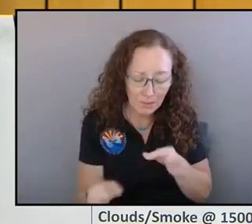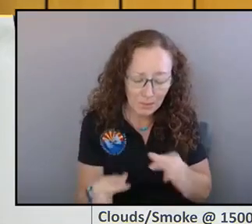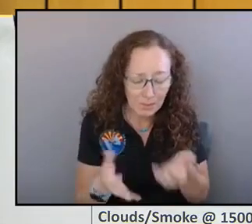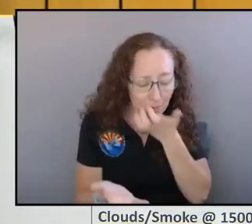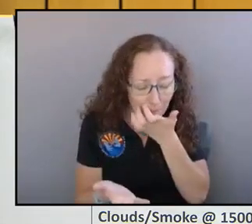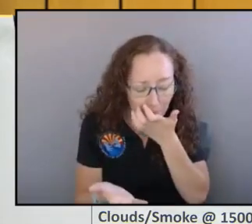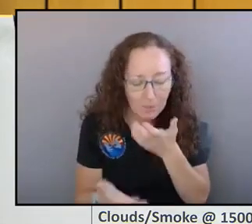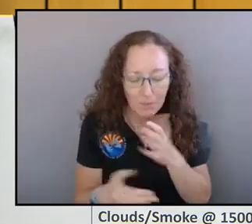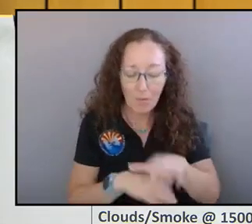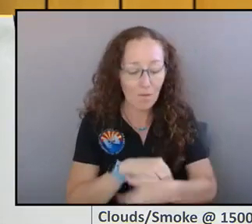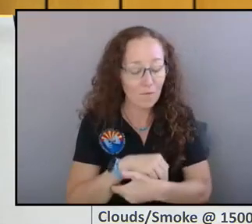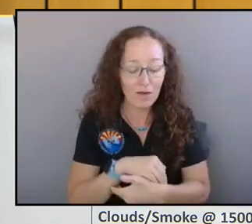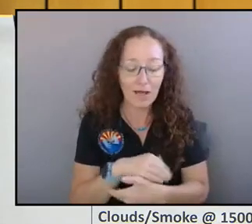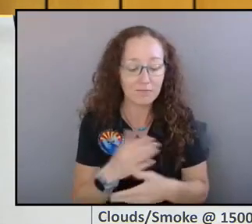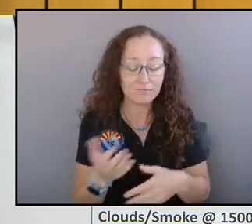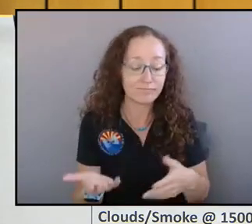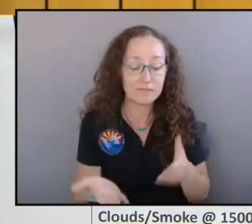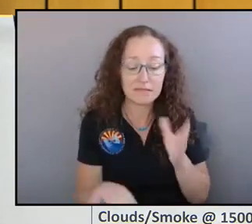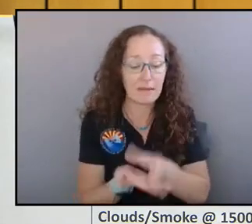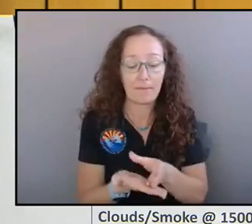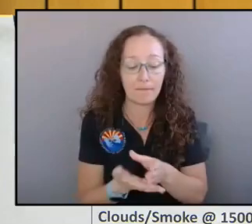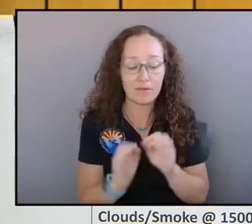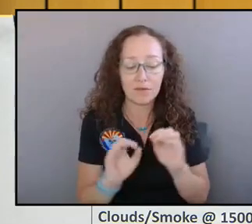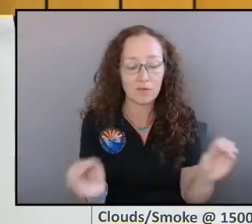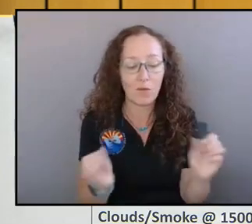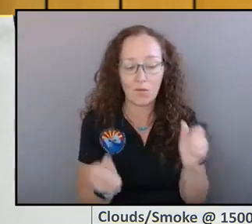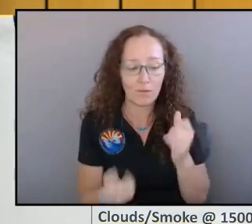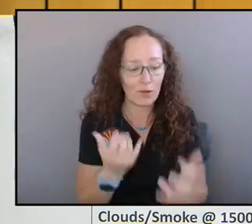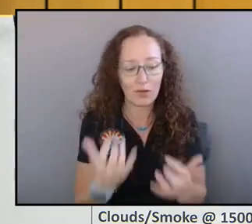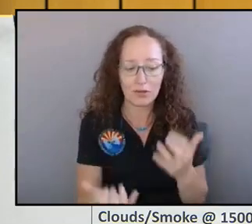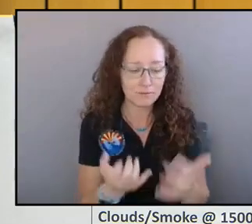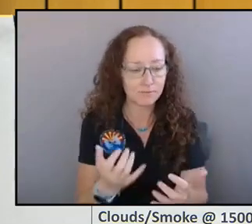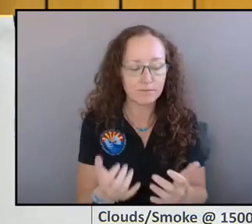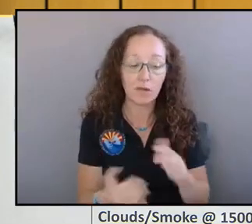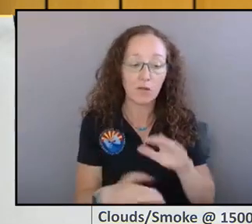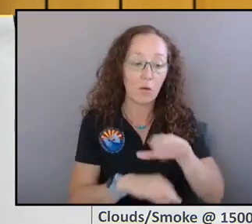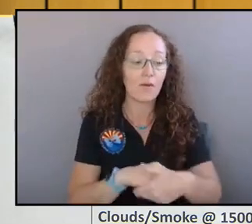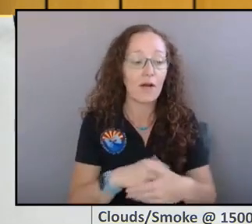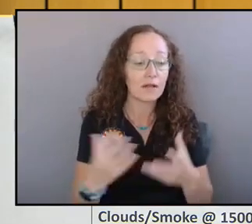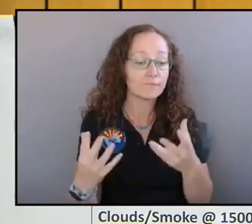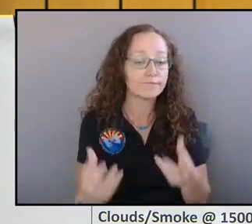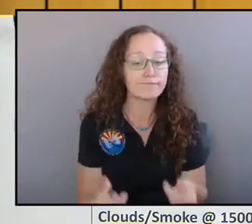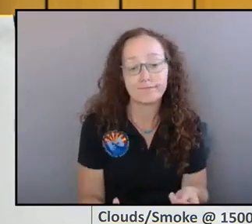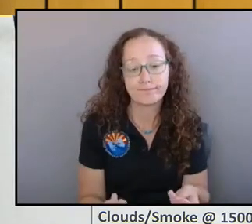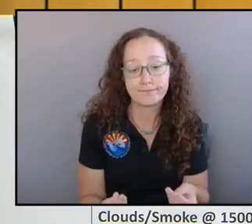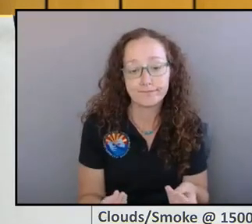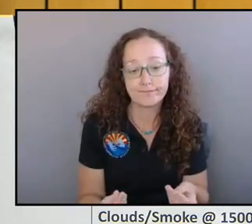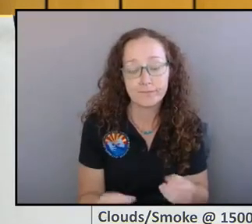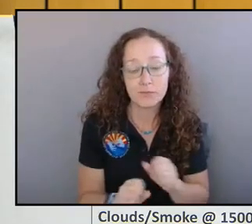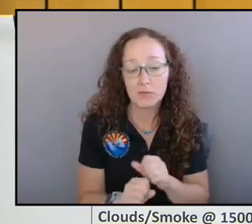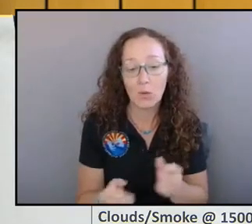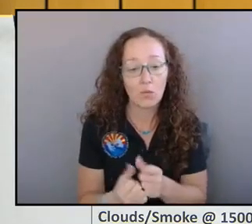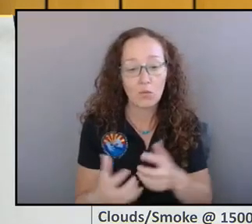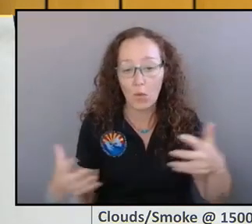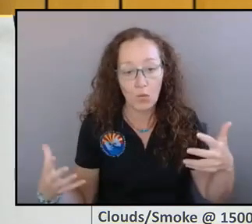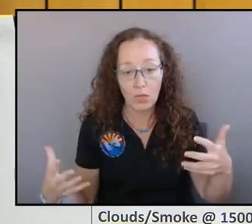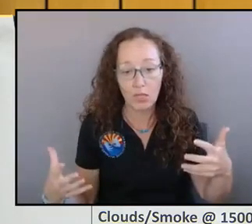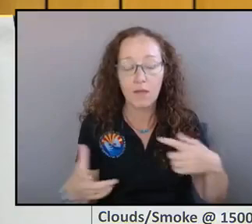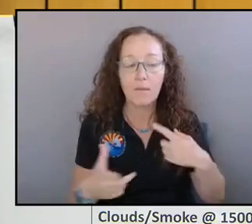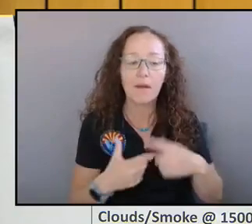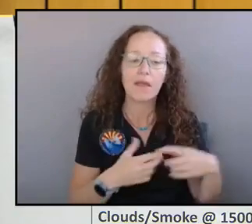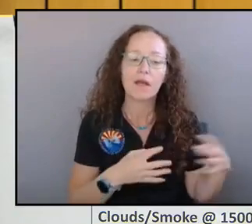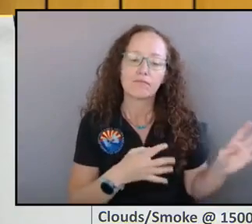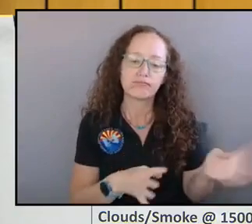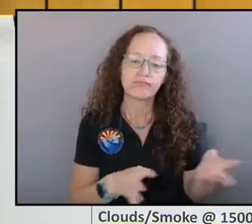at night, everything just starts shutting down again and not getting any growth. And then the winds are coming back down. You know, there's still 14 gusting